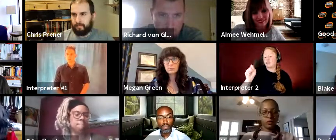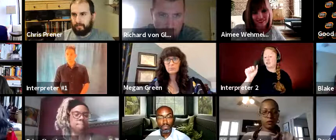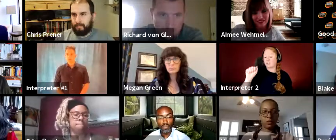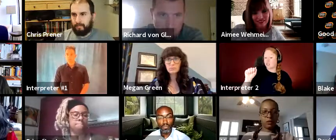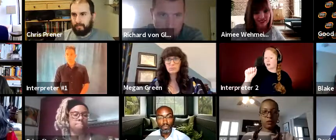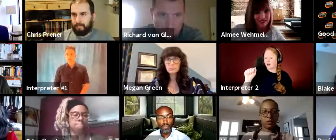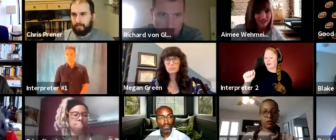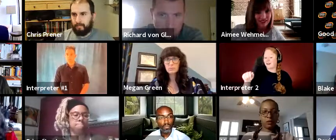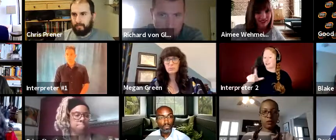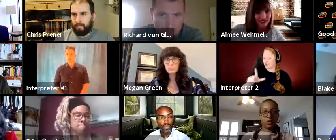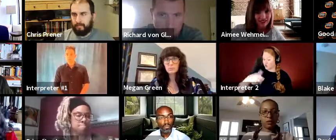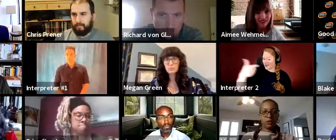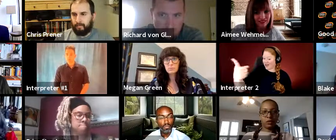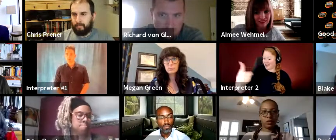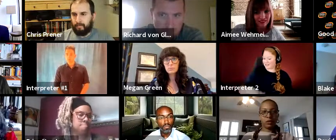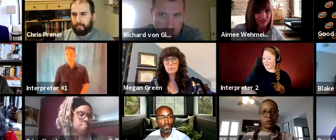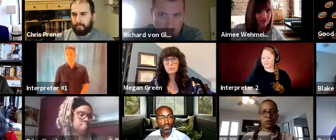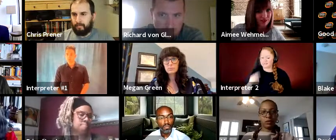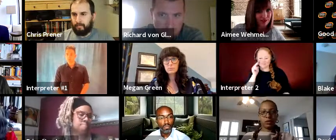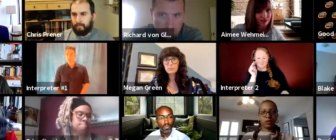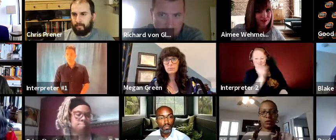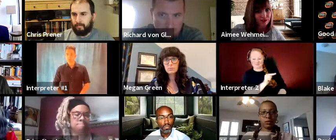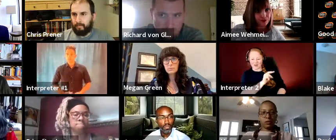You're next.